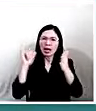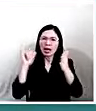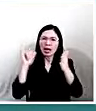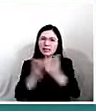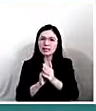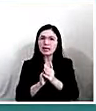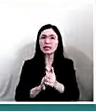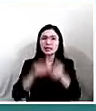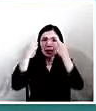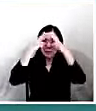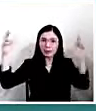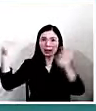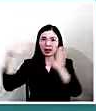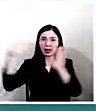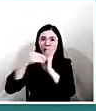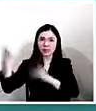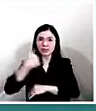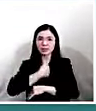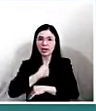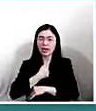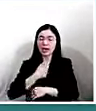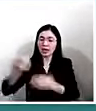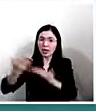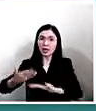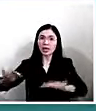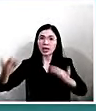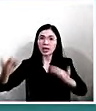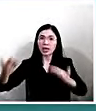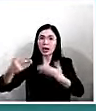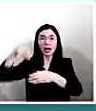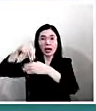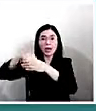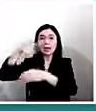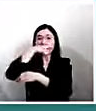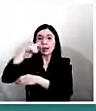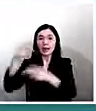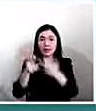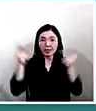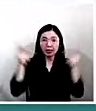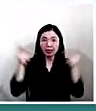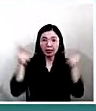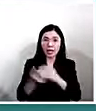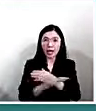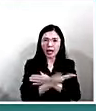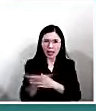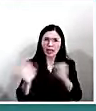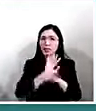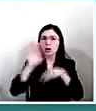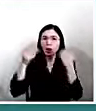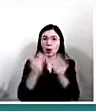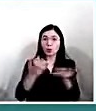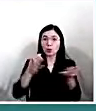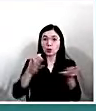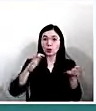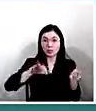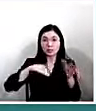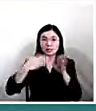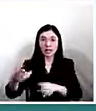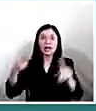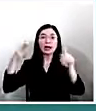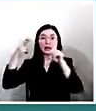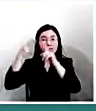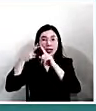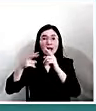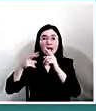me. Here in the desert, they shall die to the last